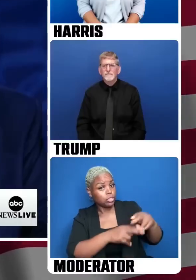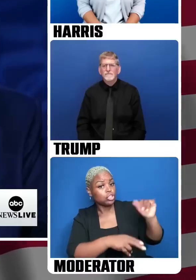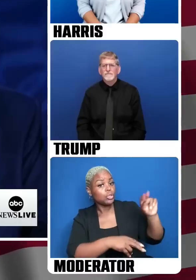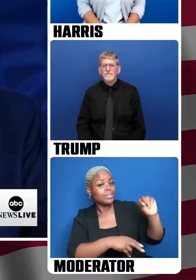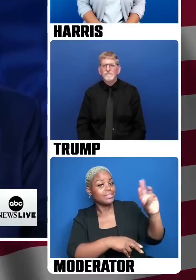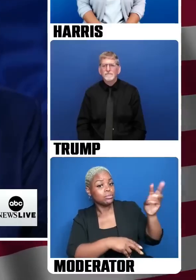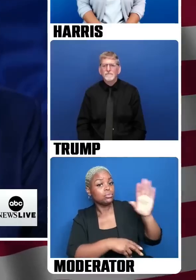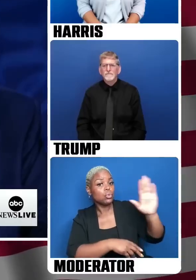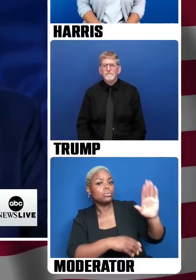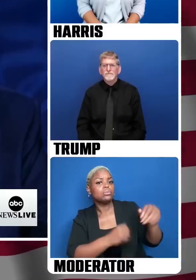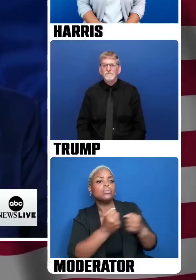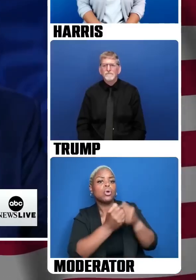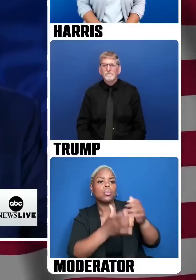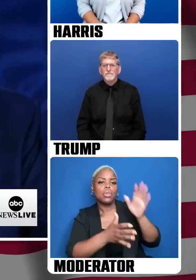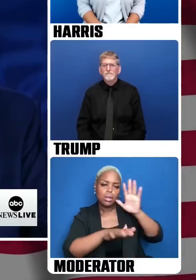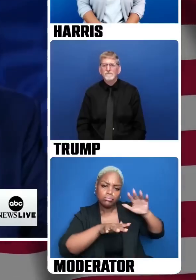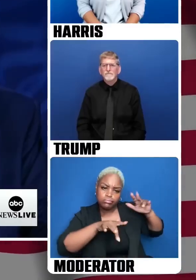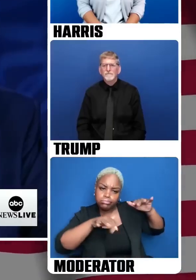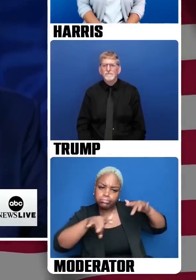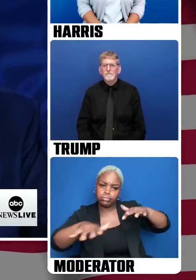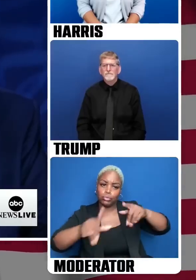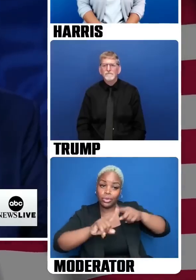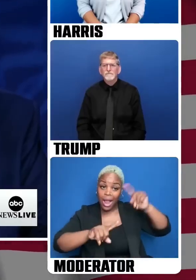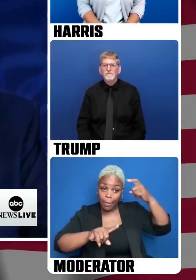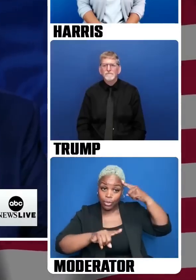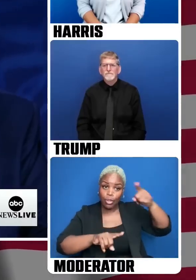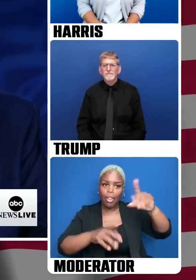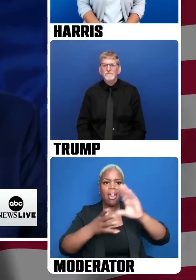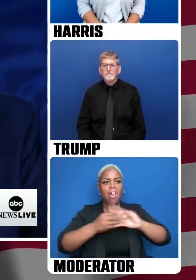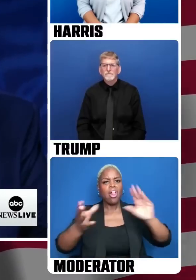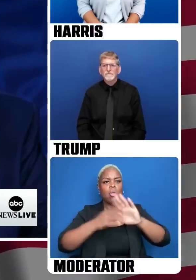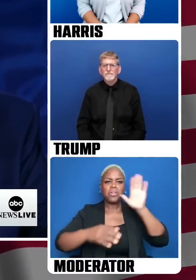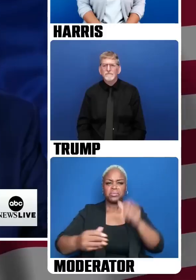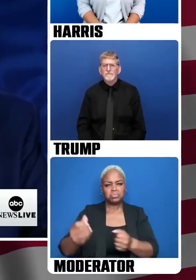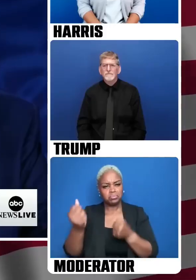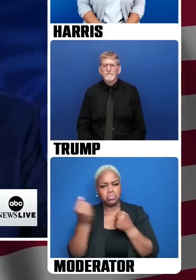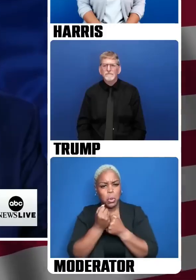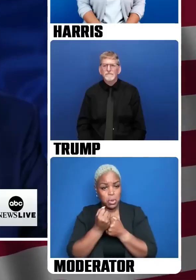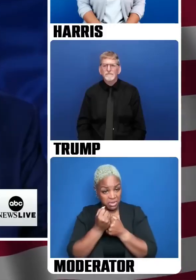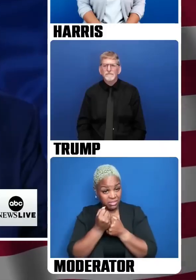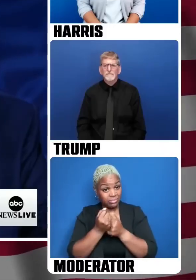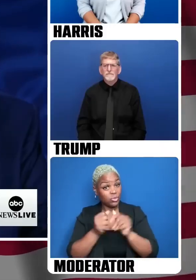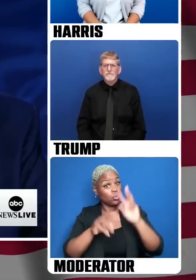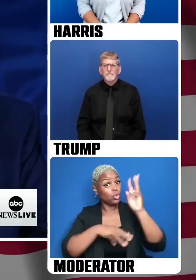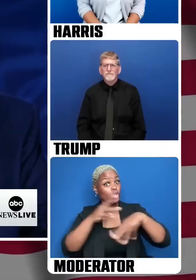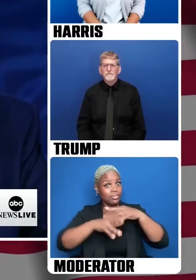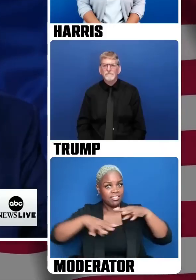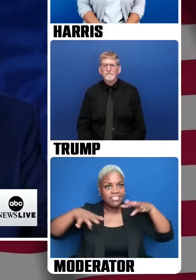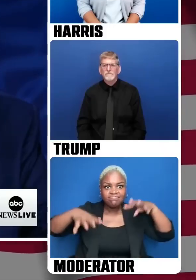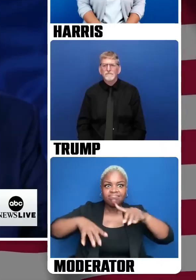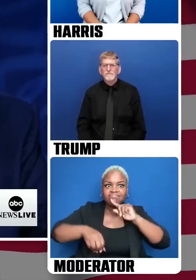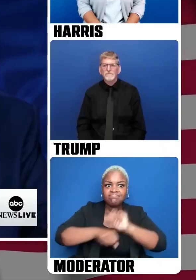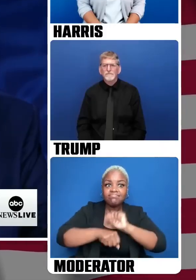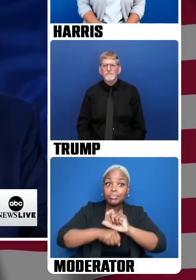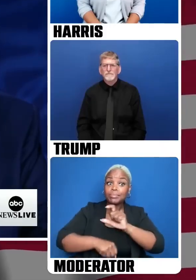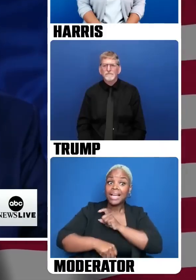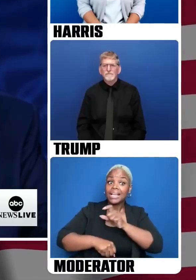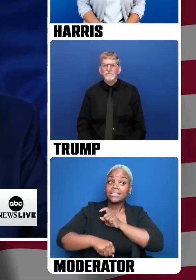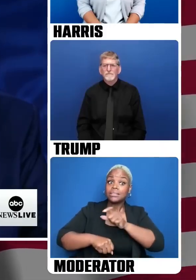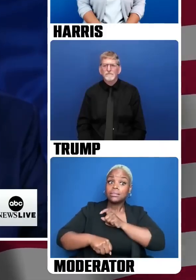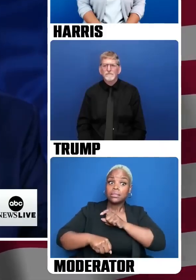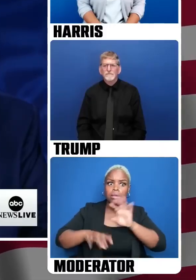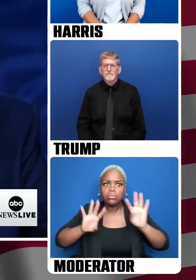them. The country and the world saw what played out at the Capitol that day, the officers coming under attack. Aides in the West Wing say you watched it unfold